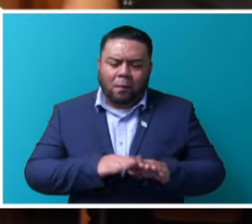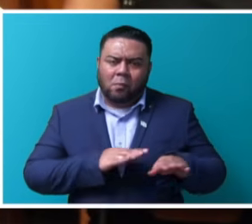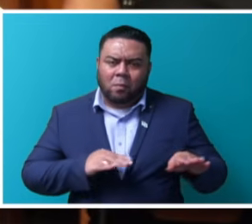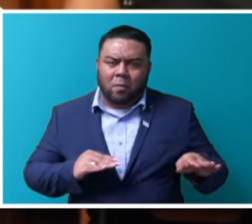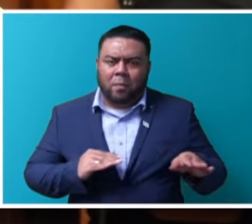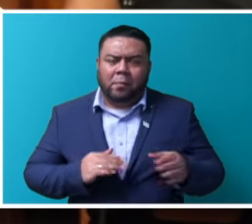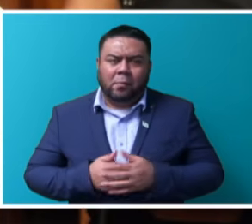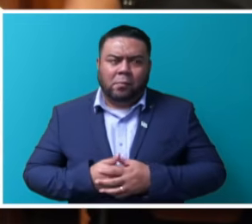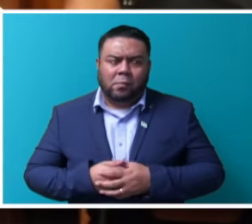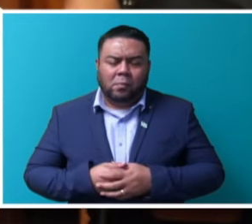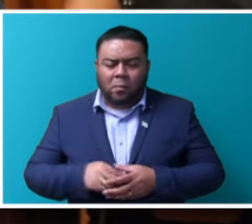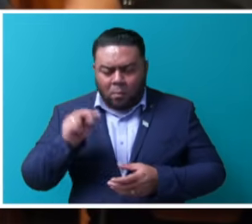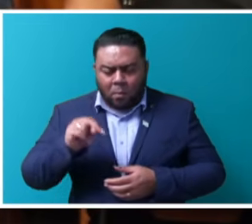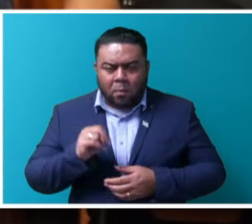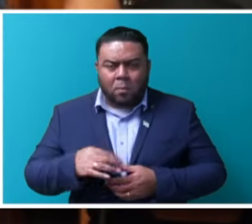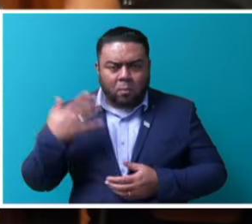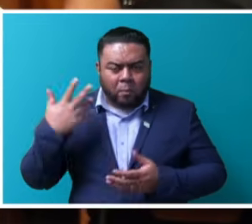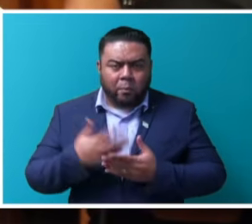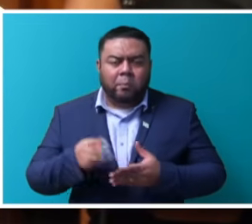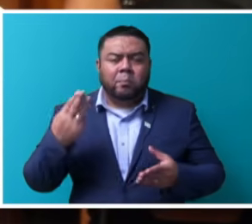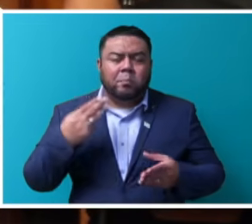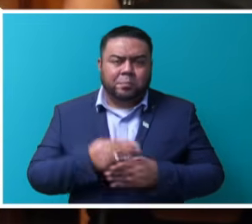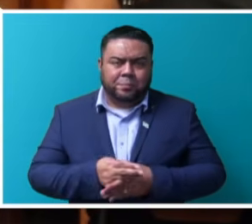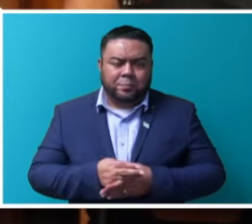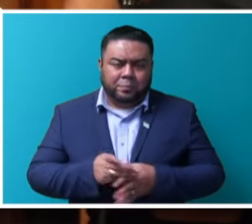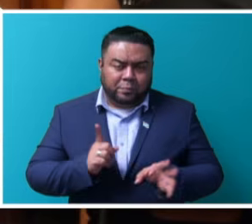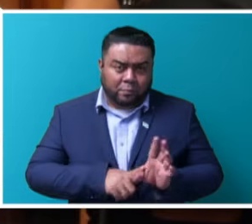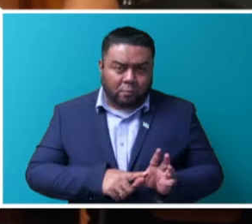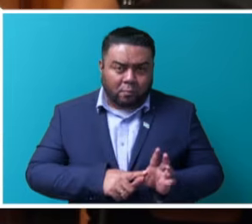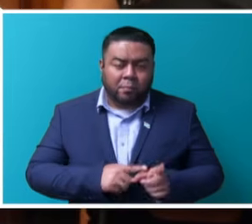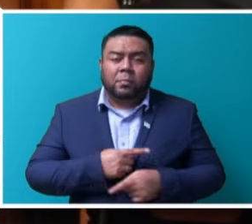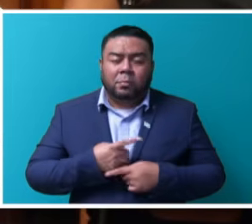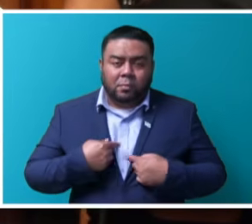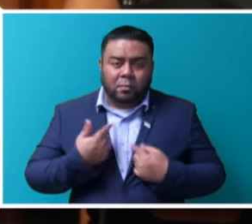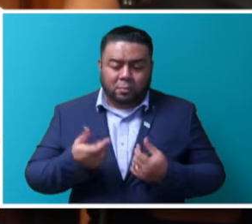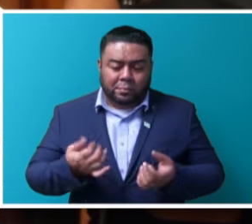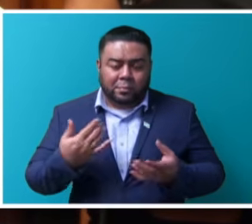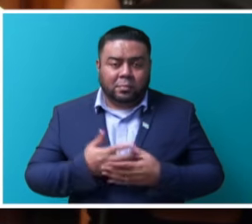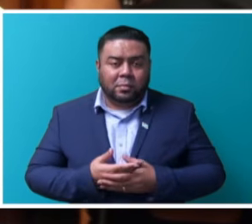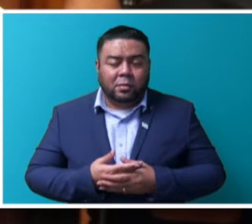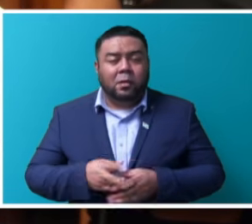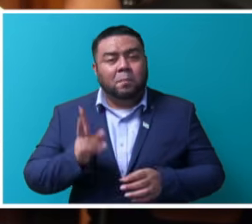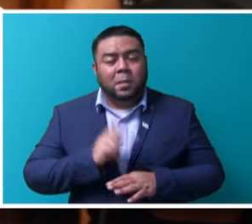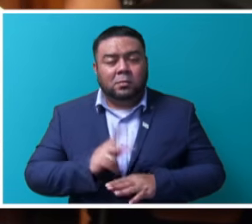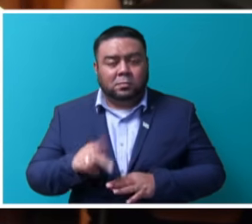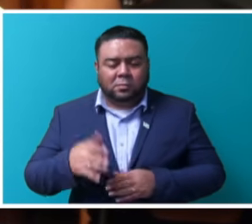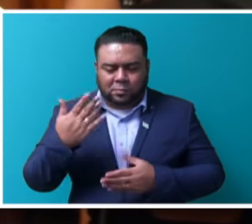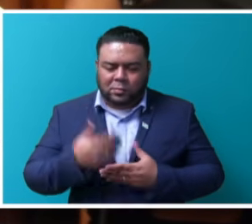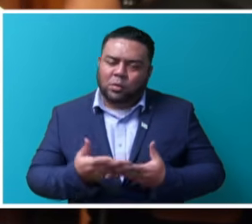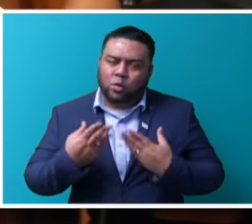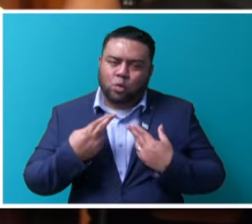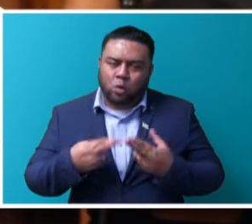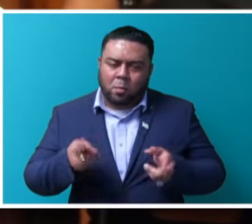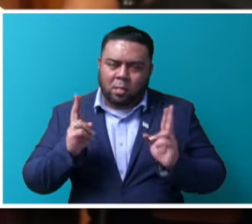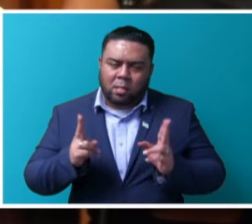and forecasted demand over the coming months and years. We anticipate that with this intervention, the passport shortage will be normalized